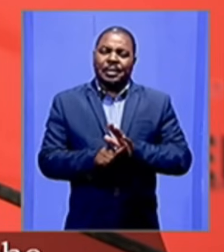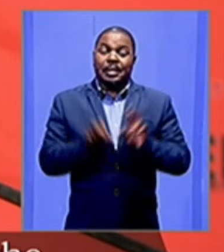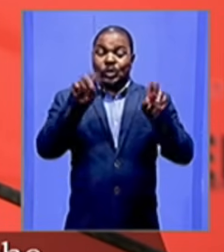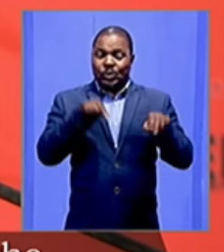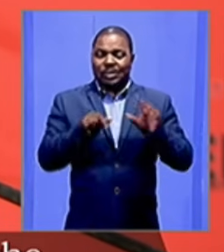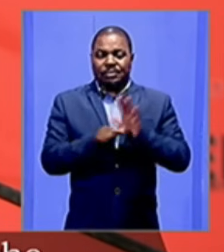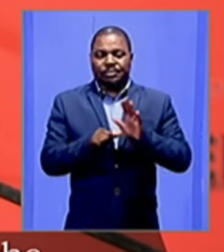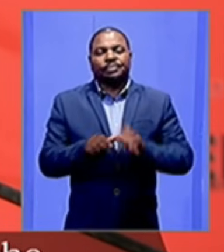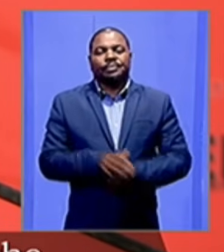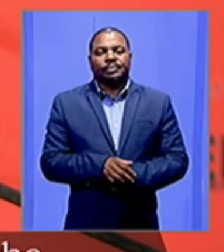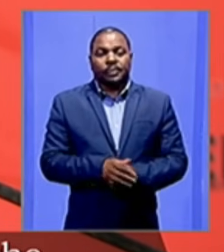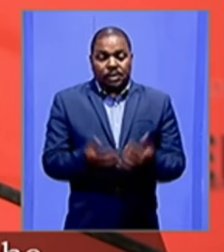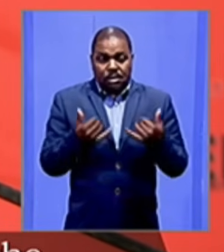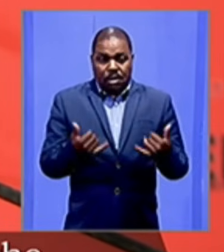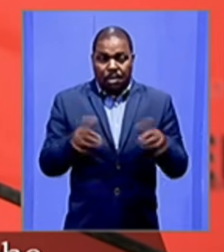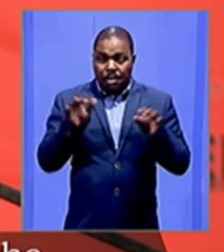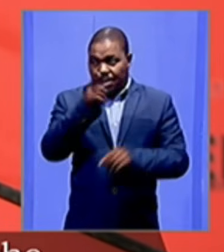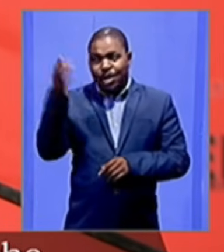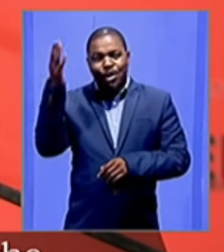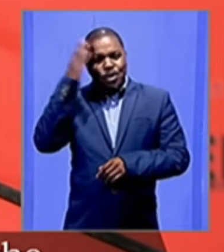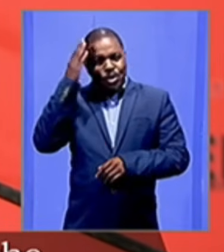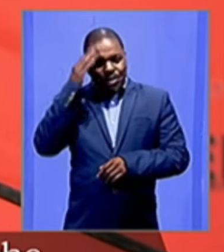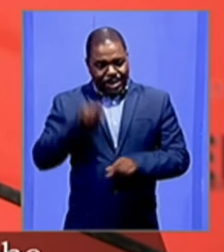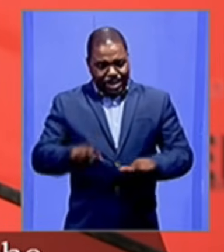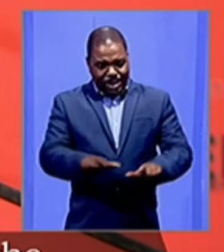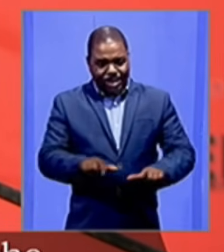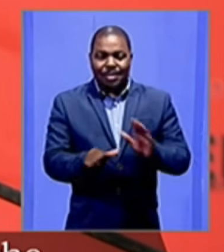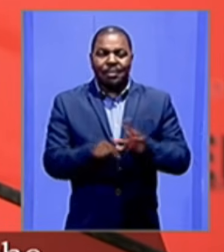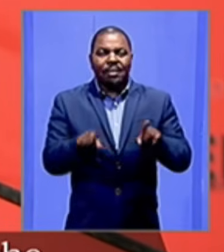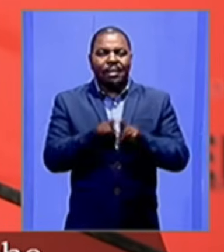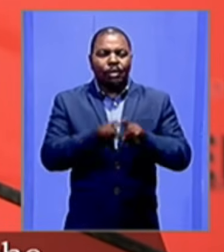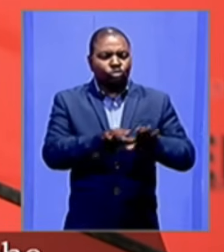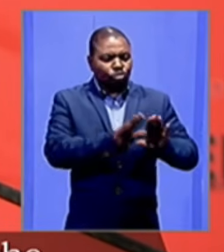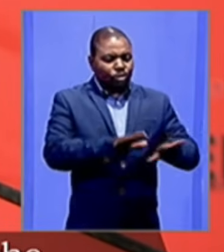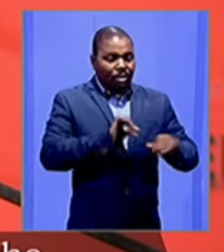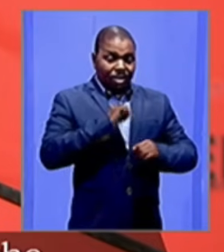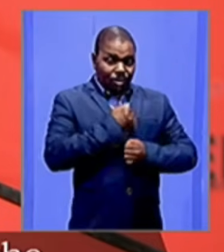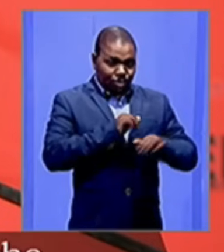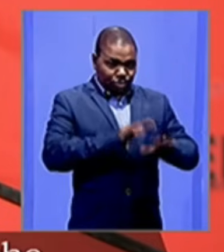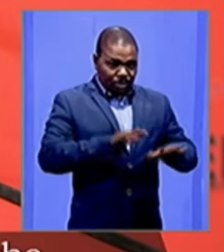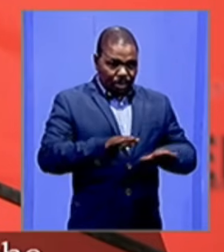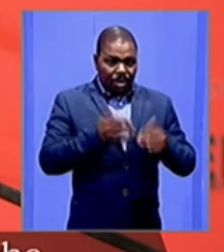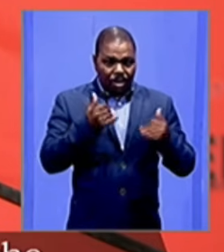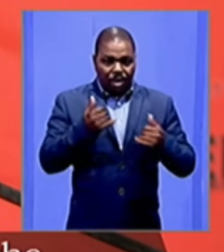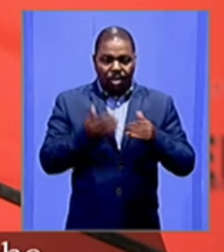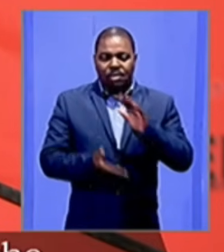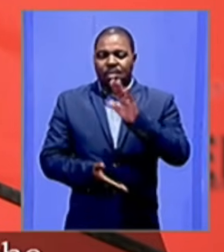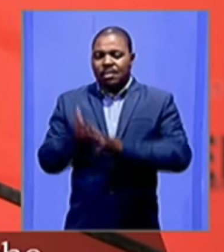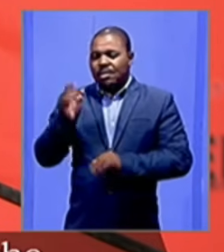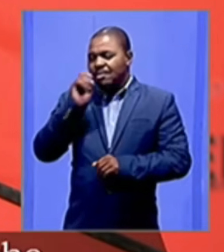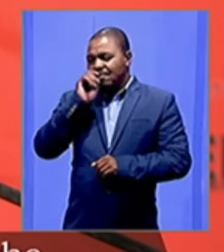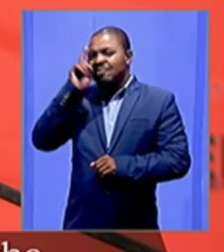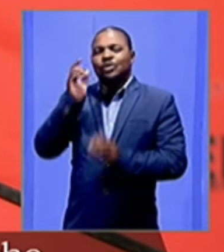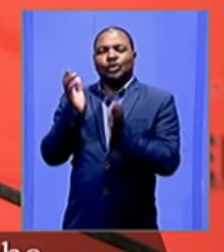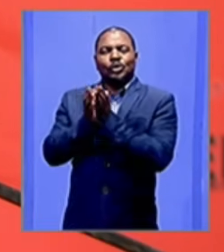Today, people know that the land is important. Even the children, our children, who go to Model C